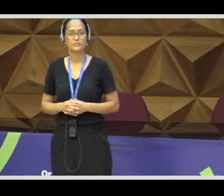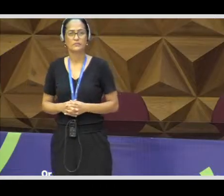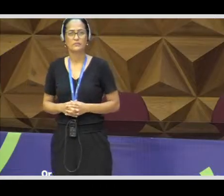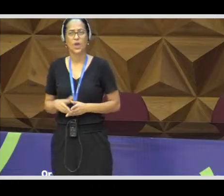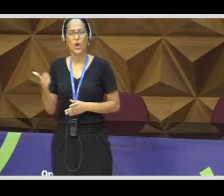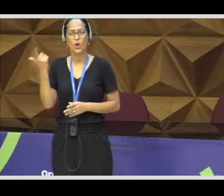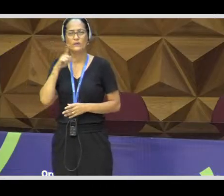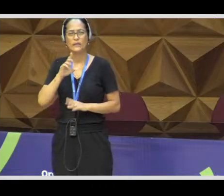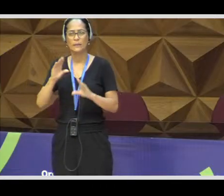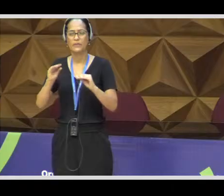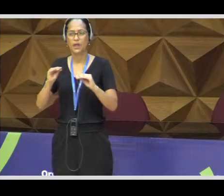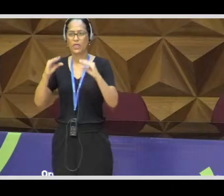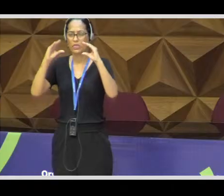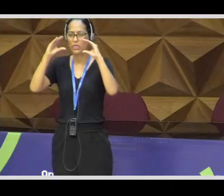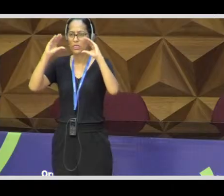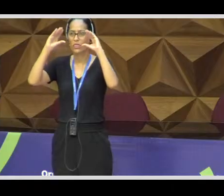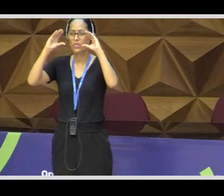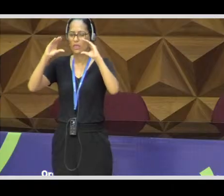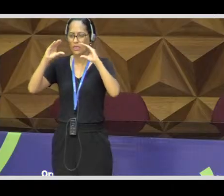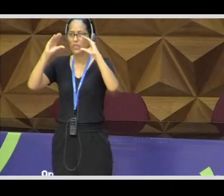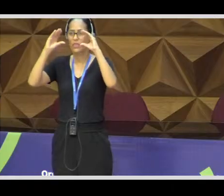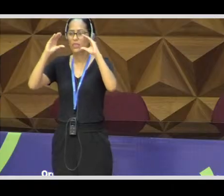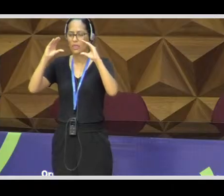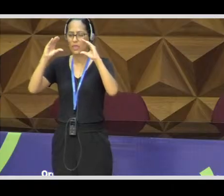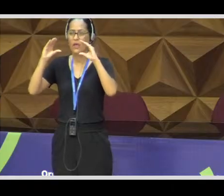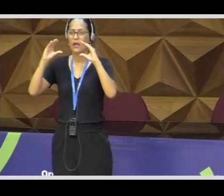I'm changing what I'm seeing